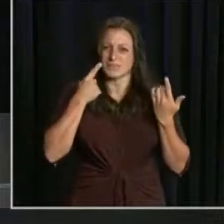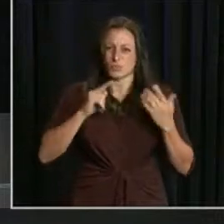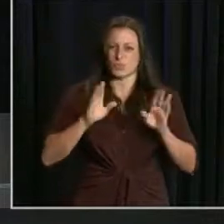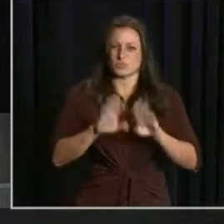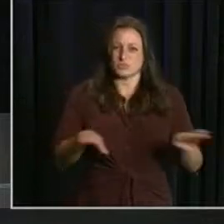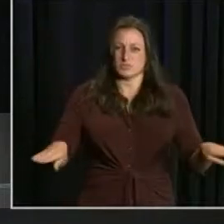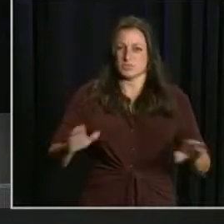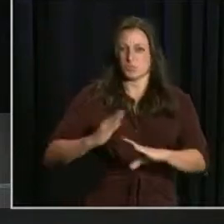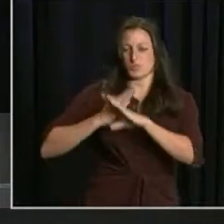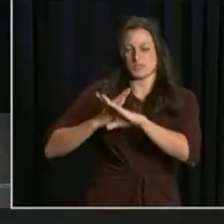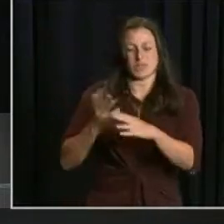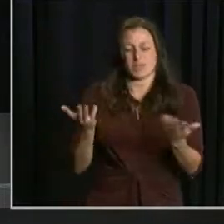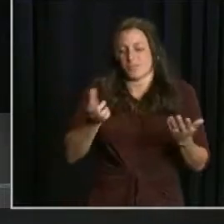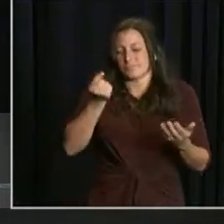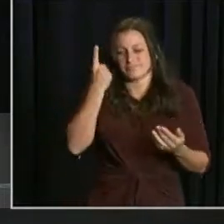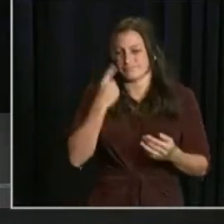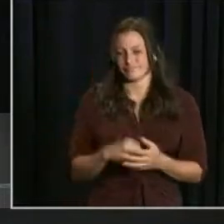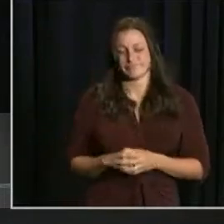mask.